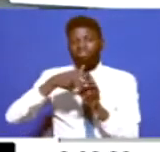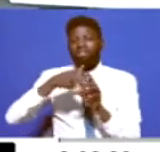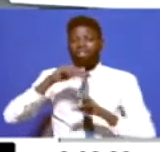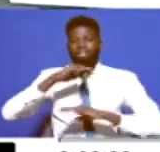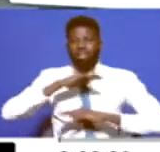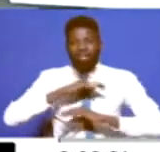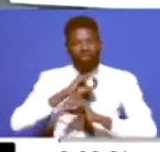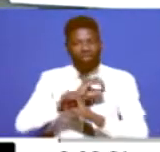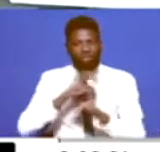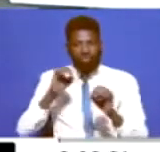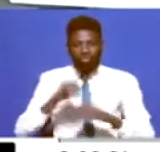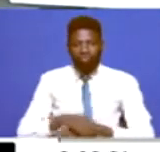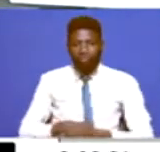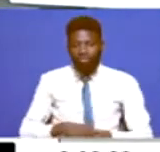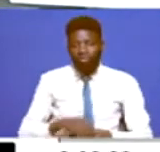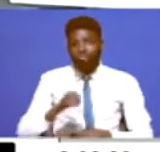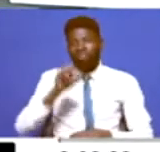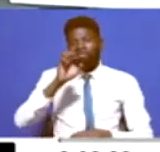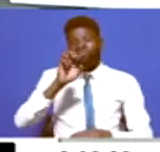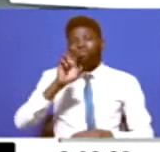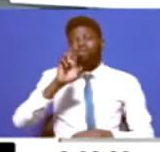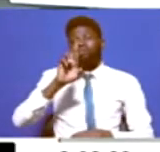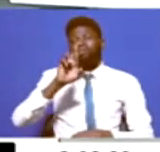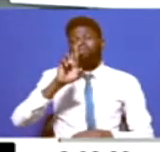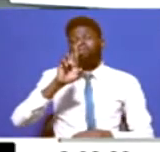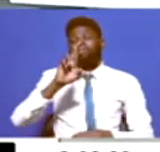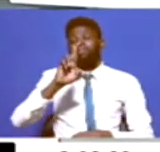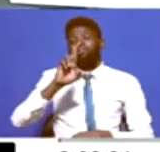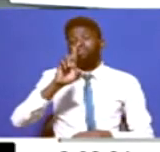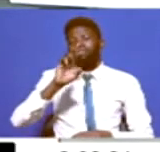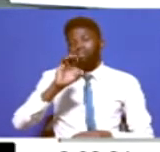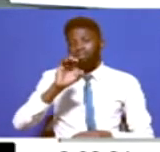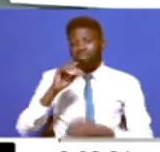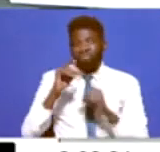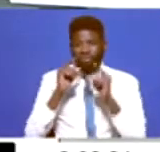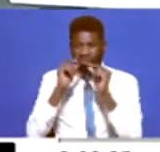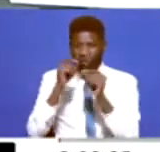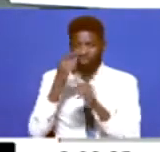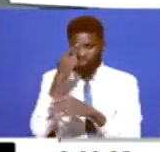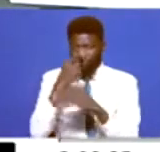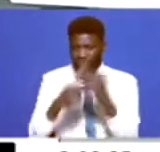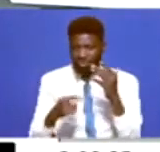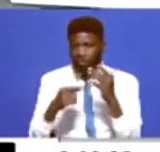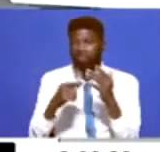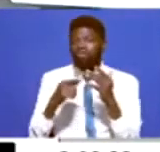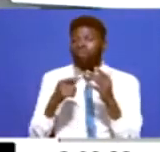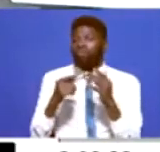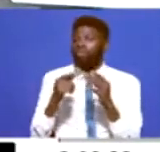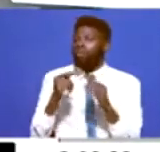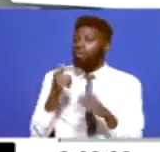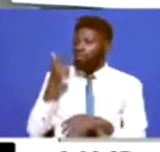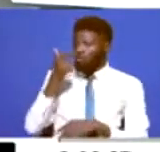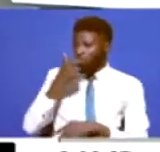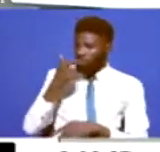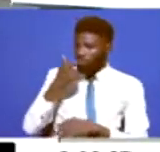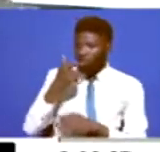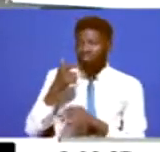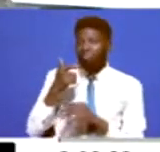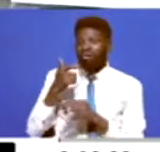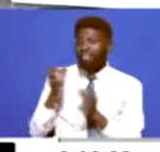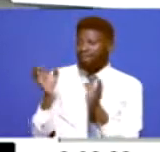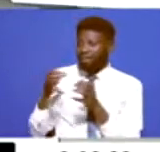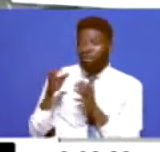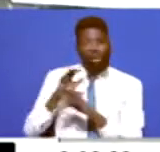Energy and Petroleum Regulatory Authority has since warned the oil marketing companies, depots and retail stations against hoarding